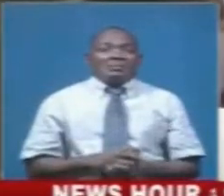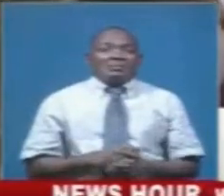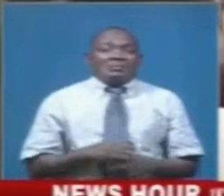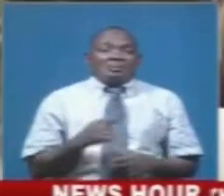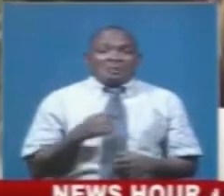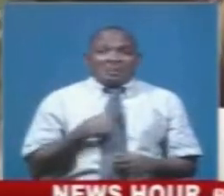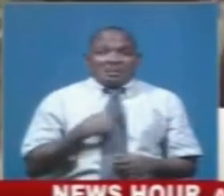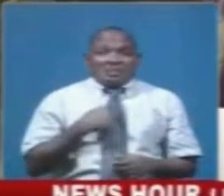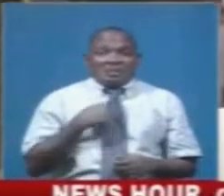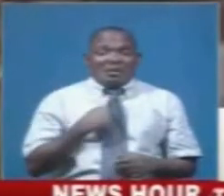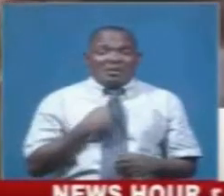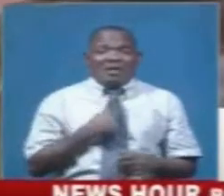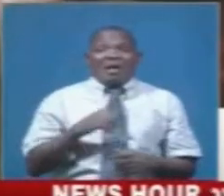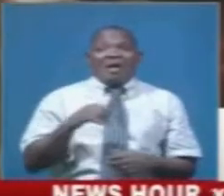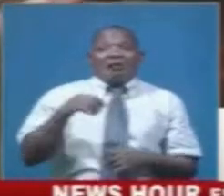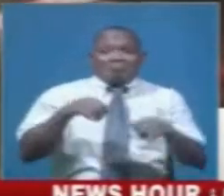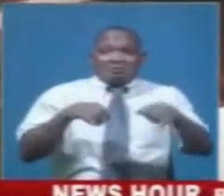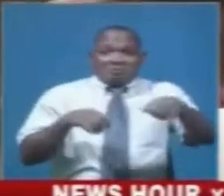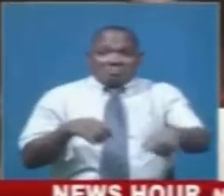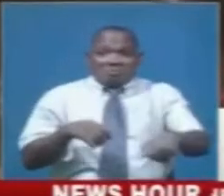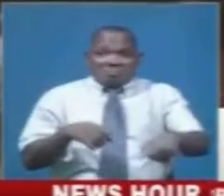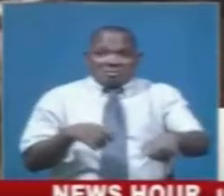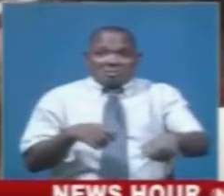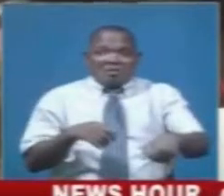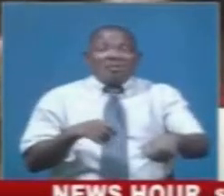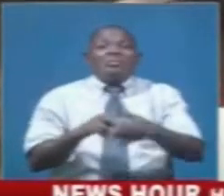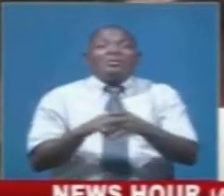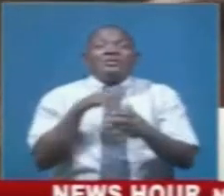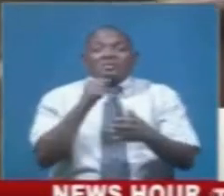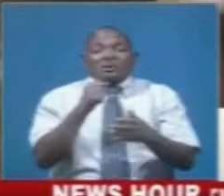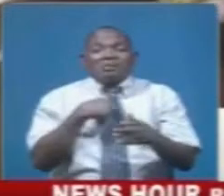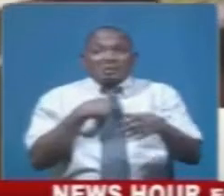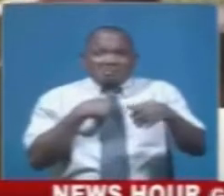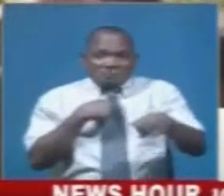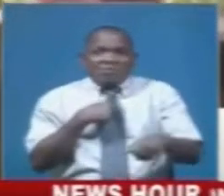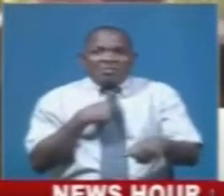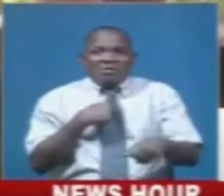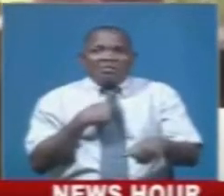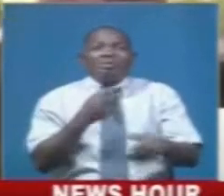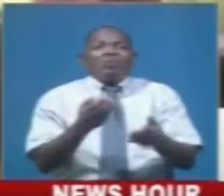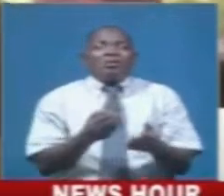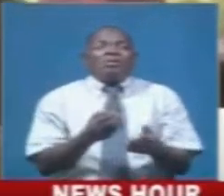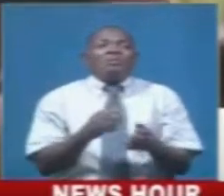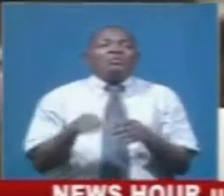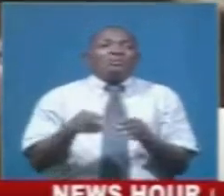my finger to ensure that I voted. Okay. I went to do the